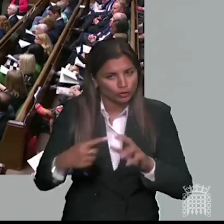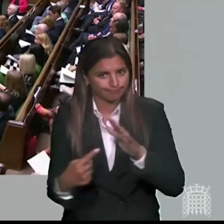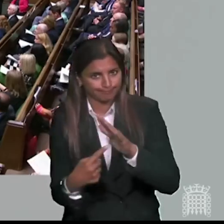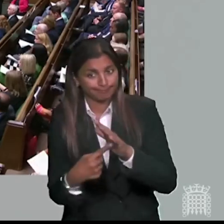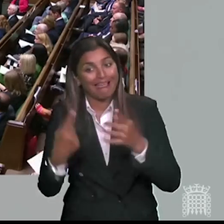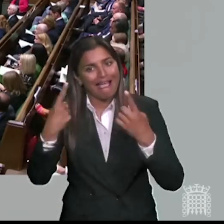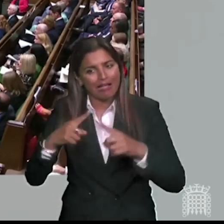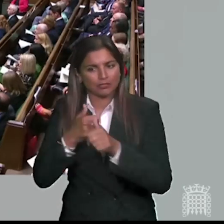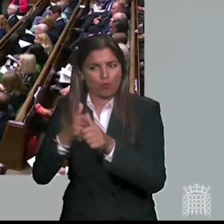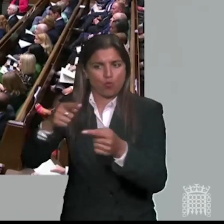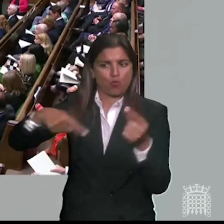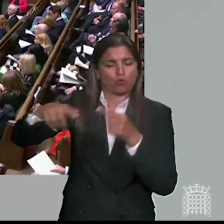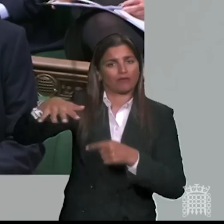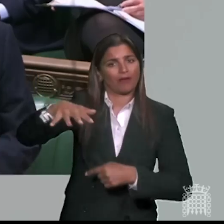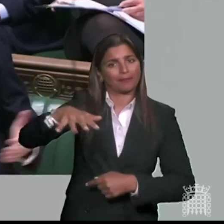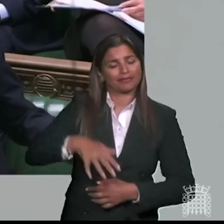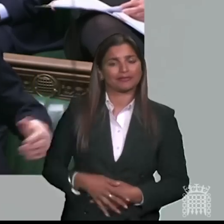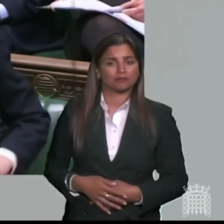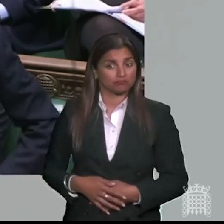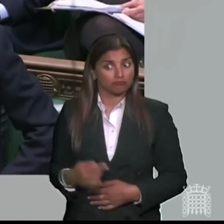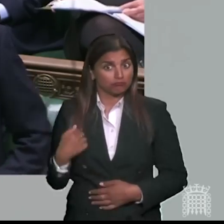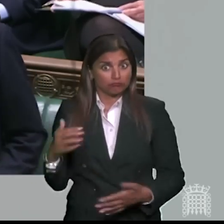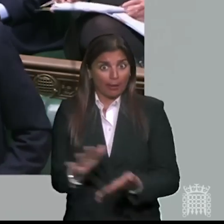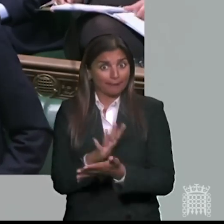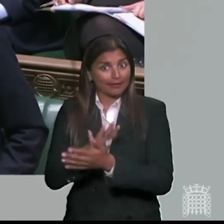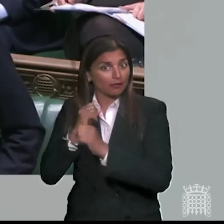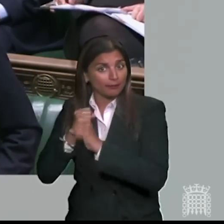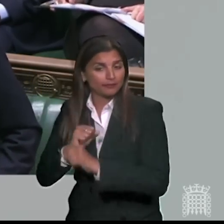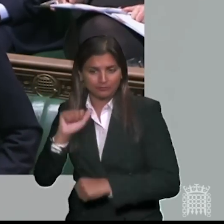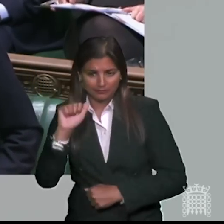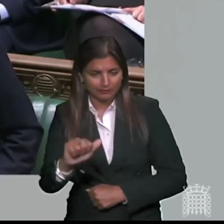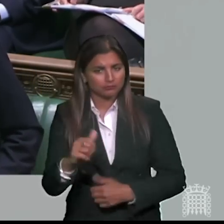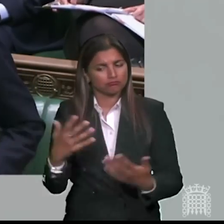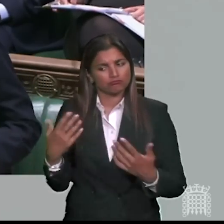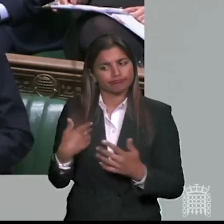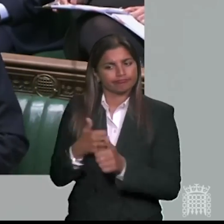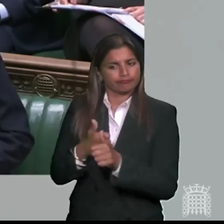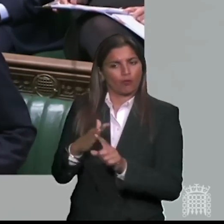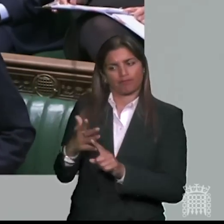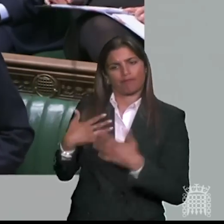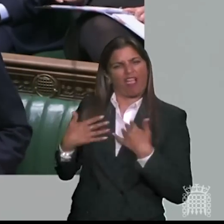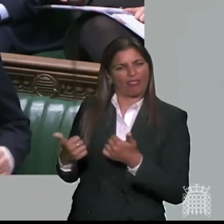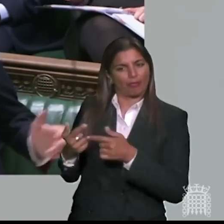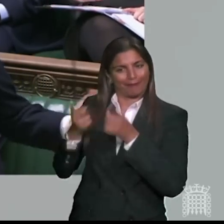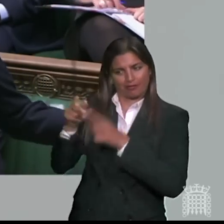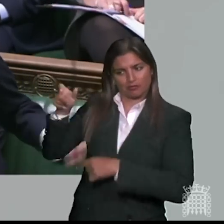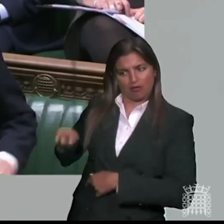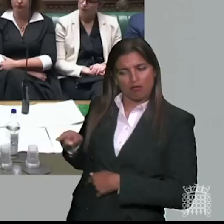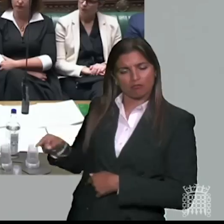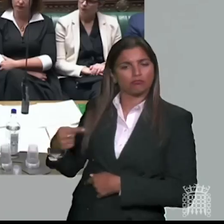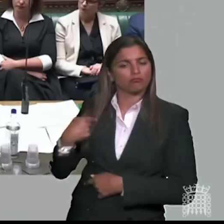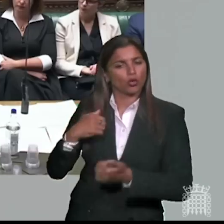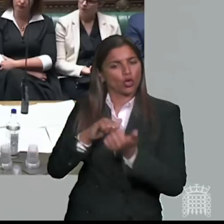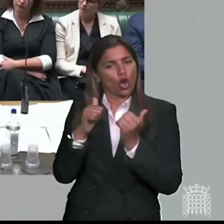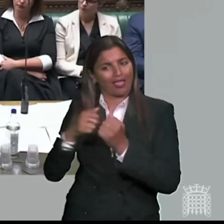Well, I'm very happy to give that commitment. I think probably best on behalf of health ministers. And indeed, one of my colleagues